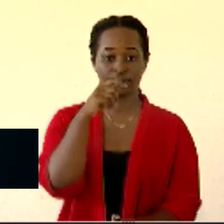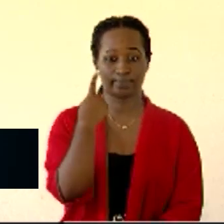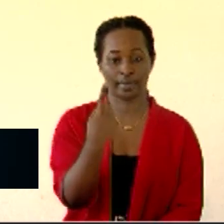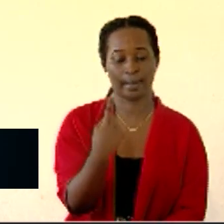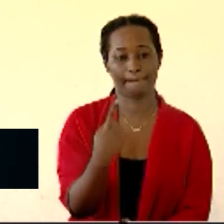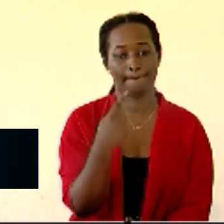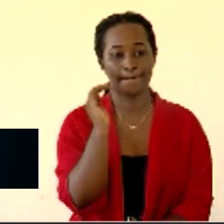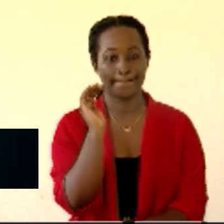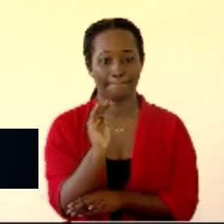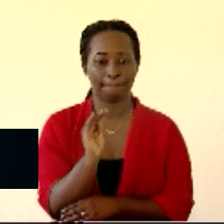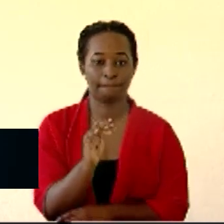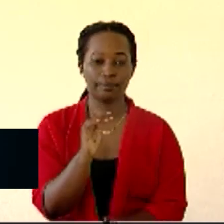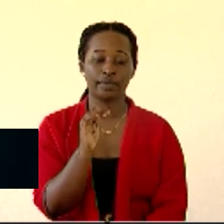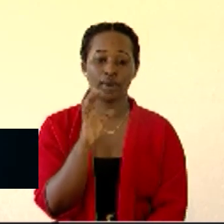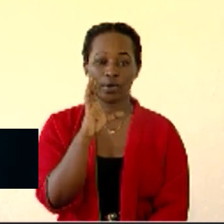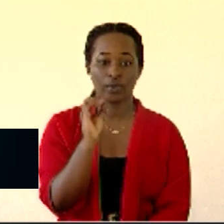a compound A,